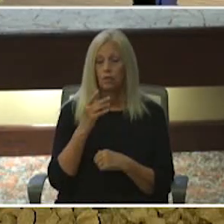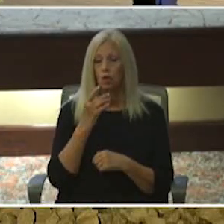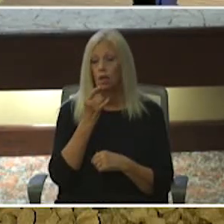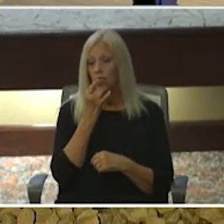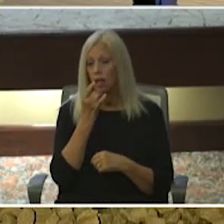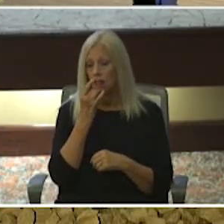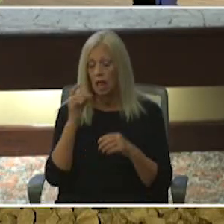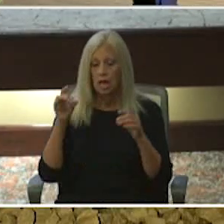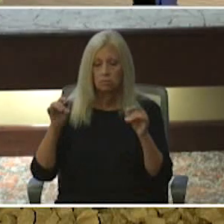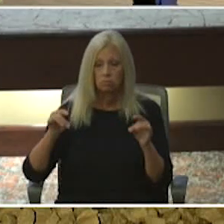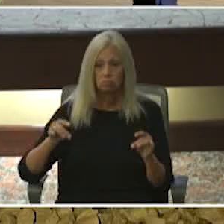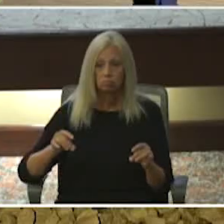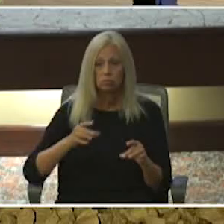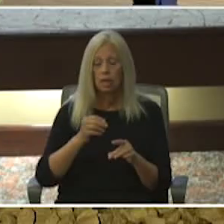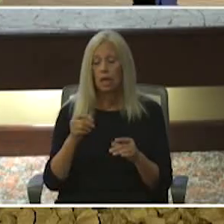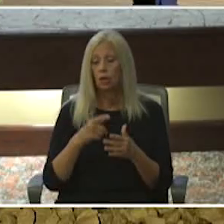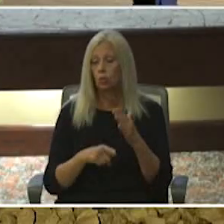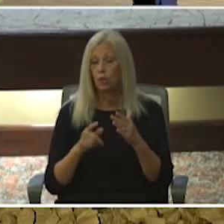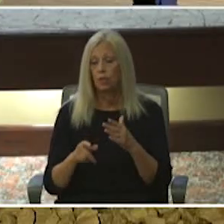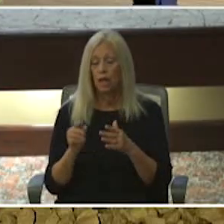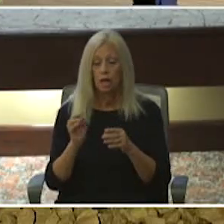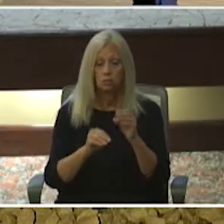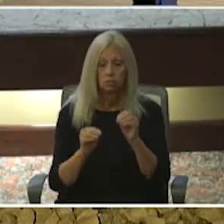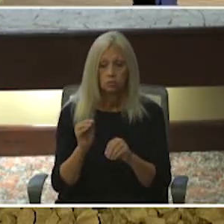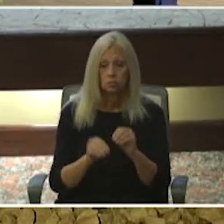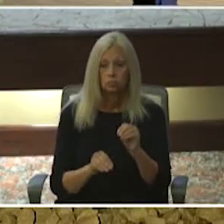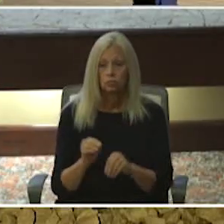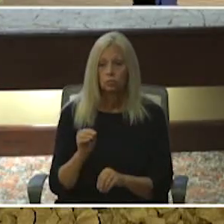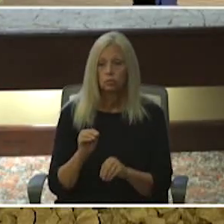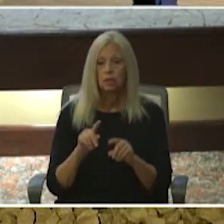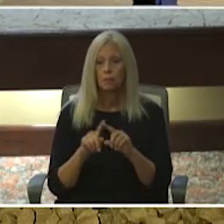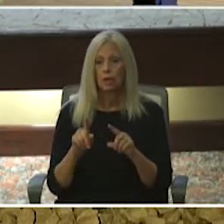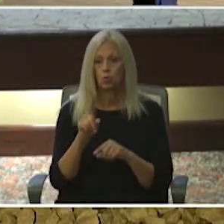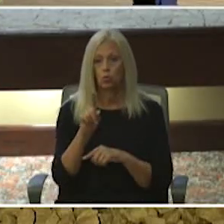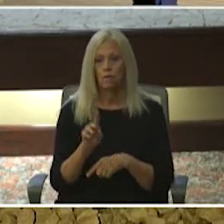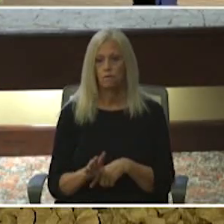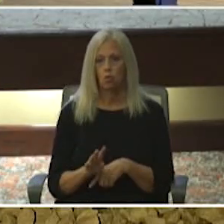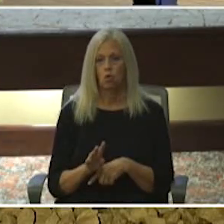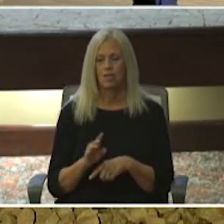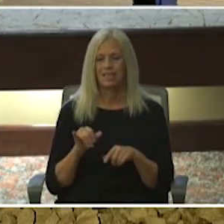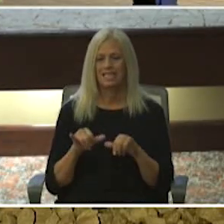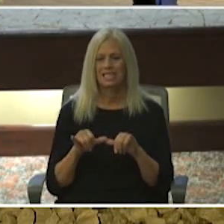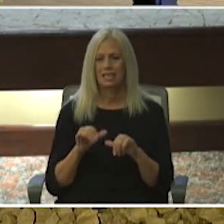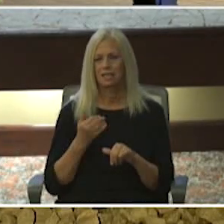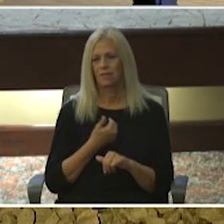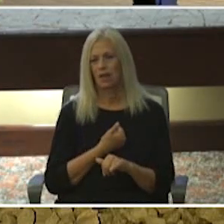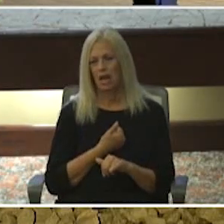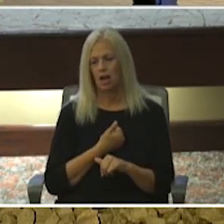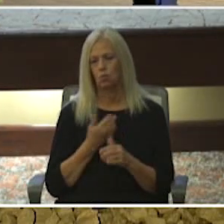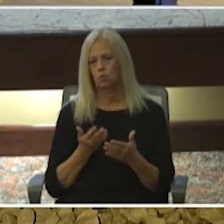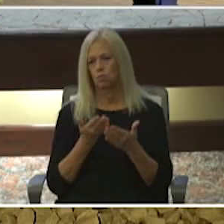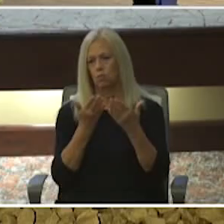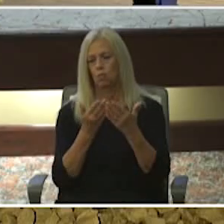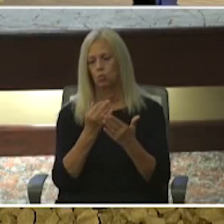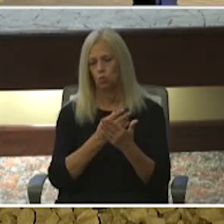the capability of what they installed. However, it was about 1/4 the size of our proposed project.